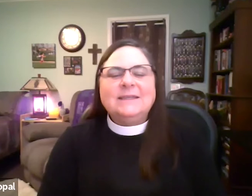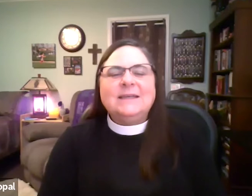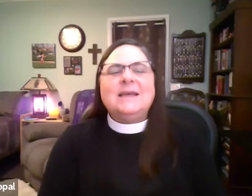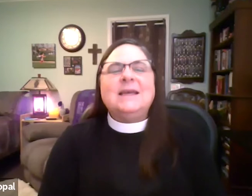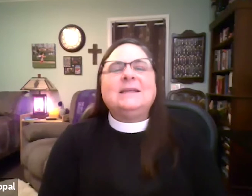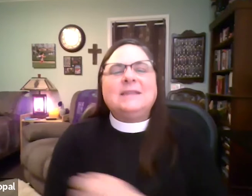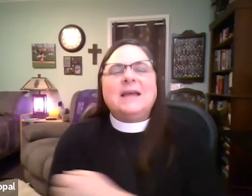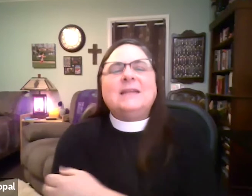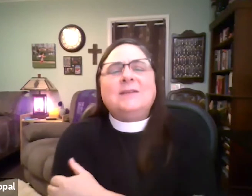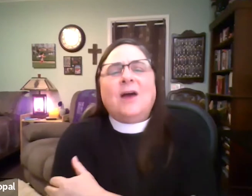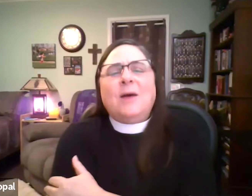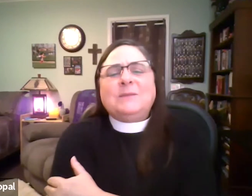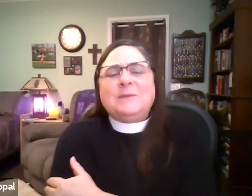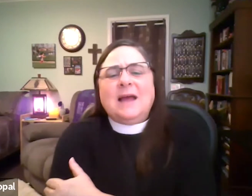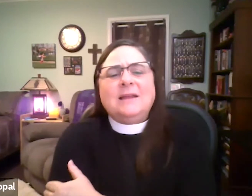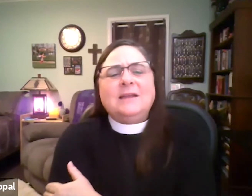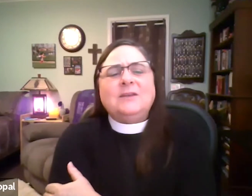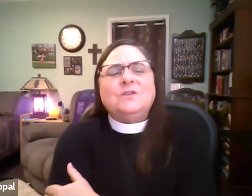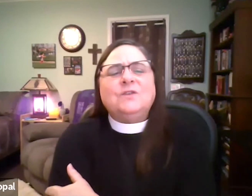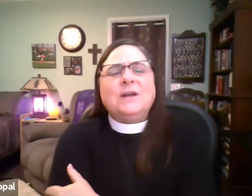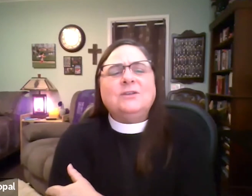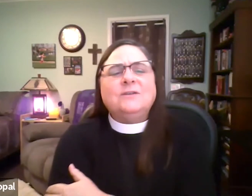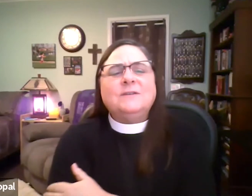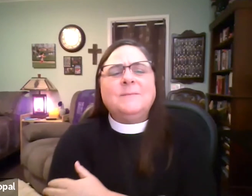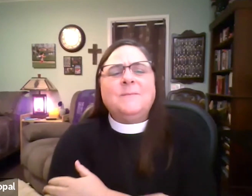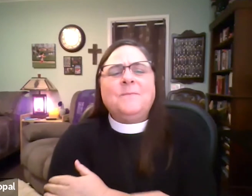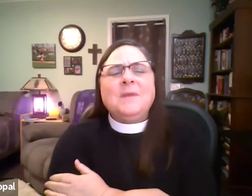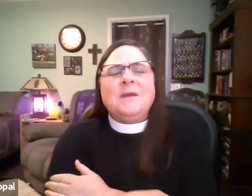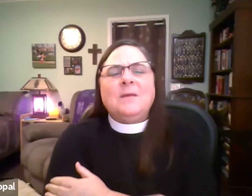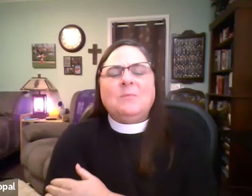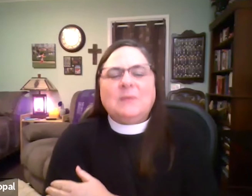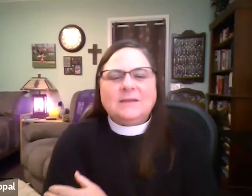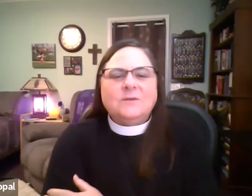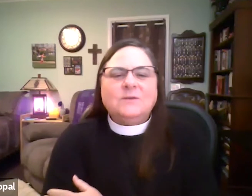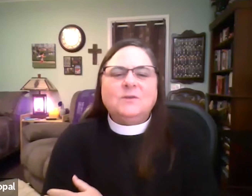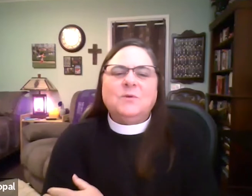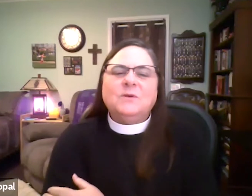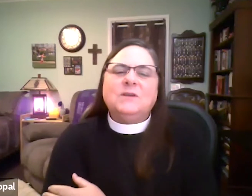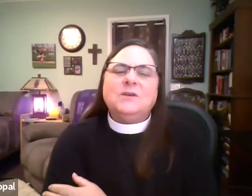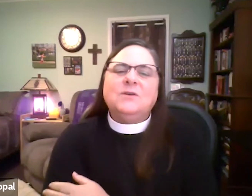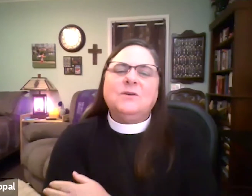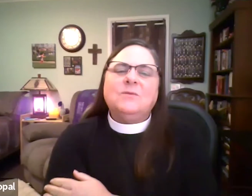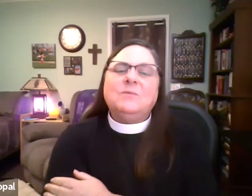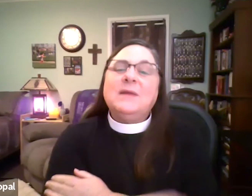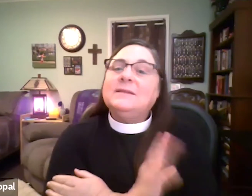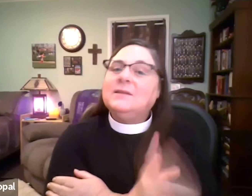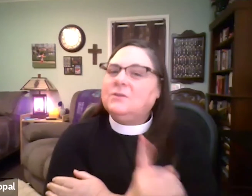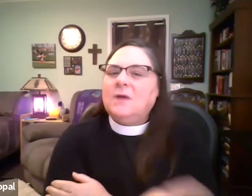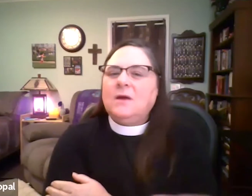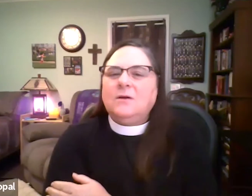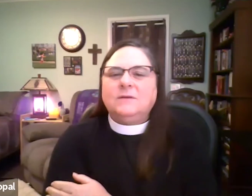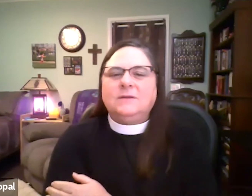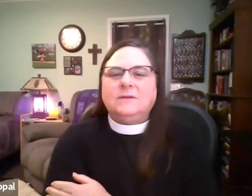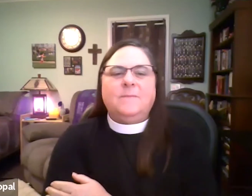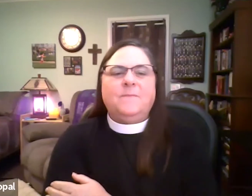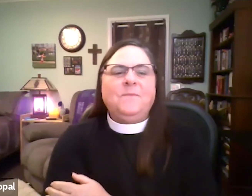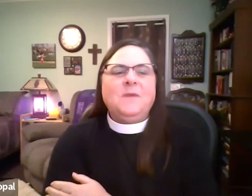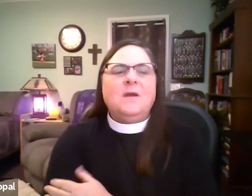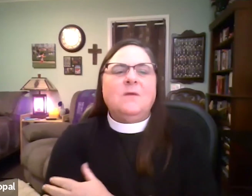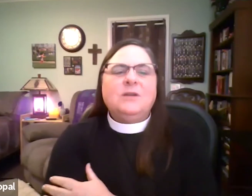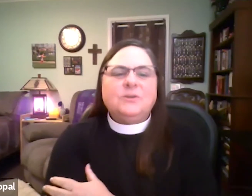saints. Extend hospitality to strangers. Bless those who persecute you. Bless and do not curse